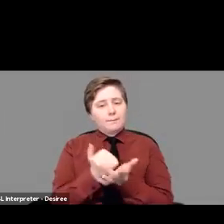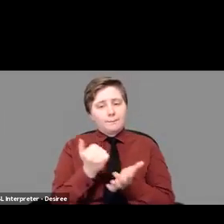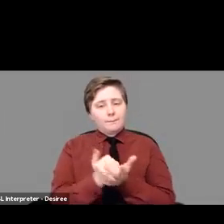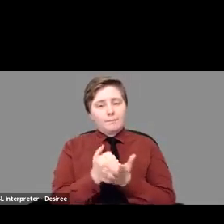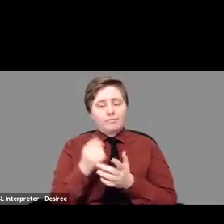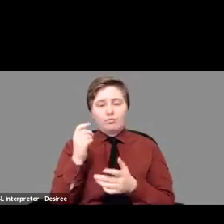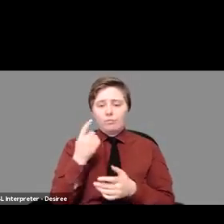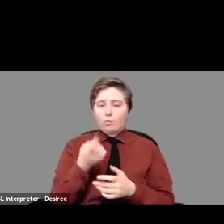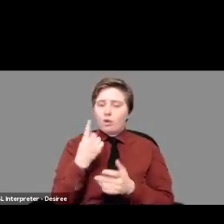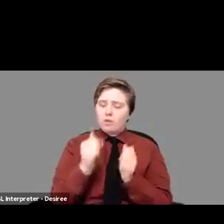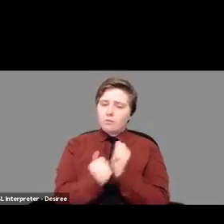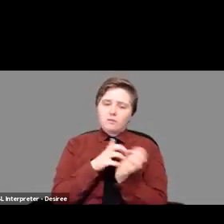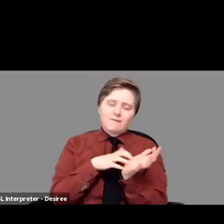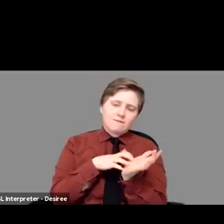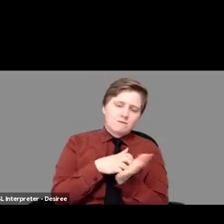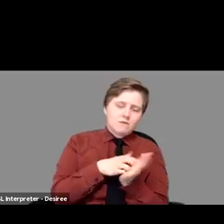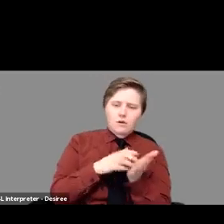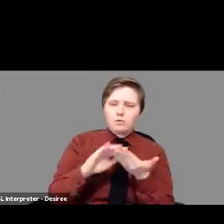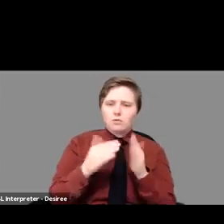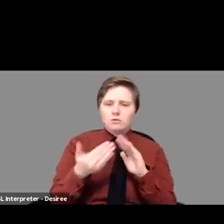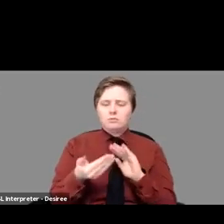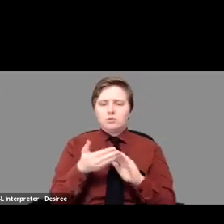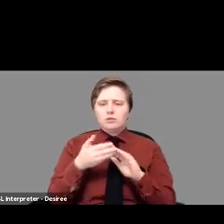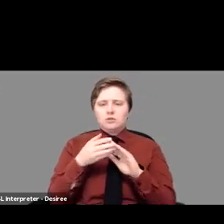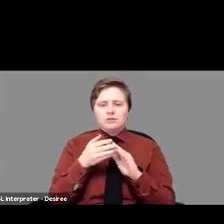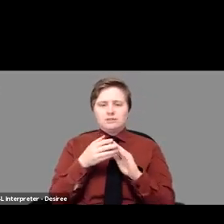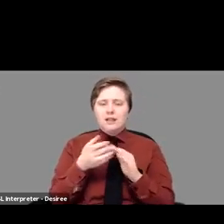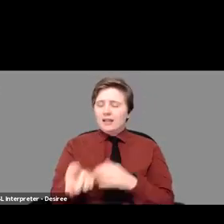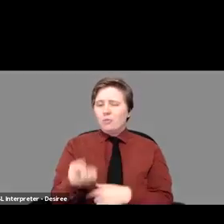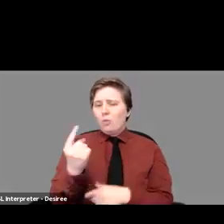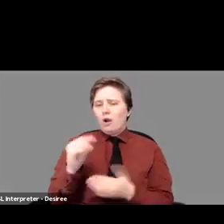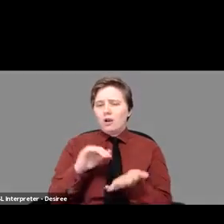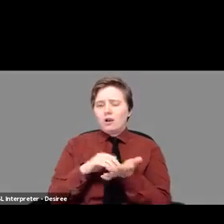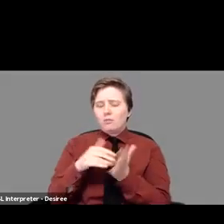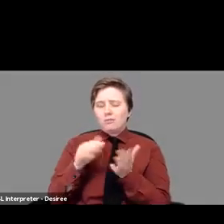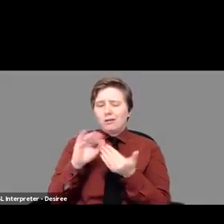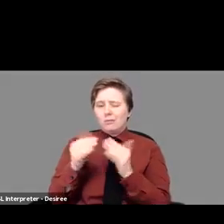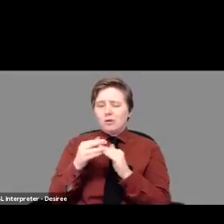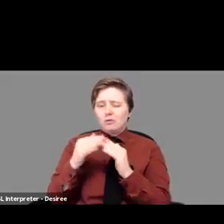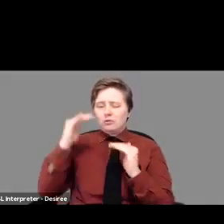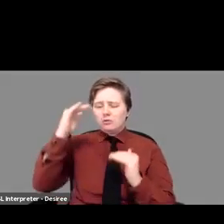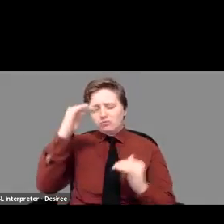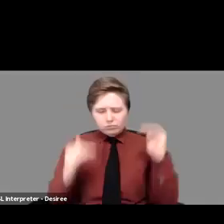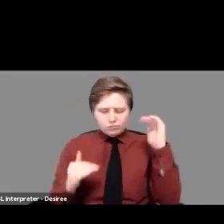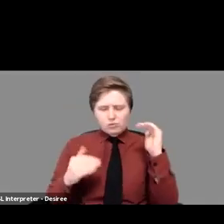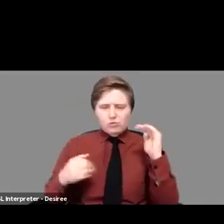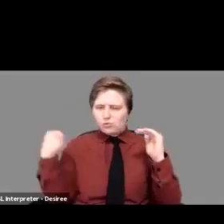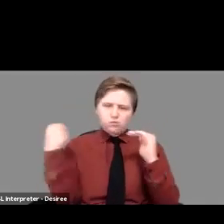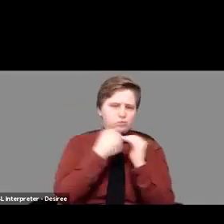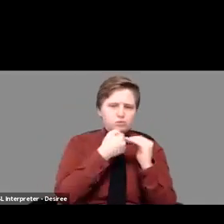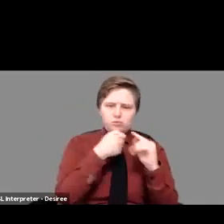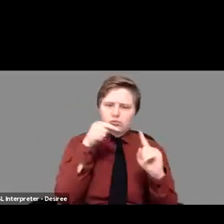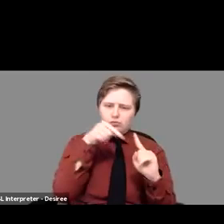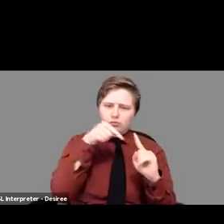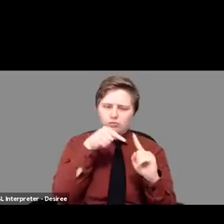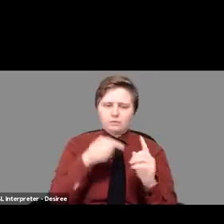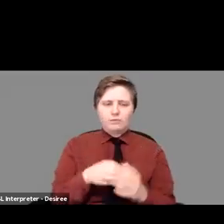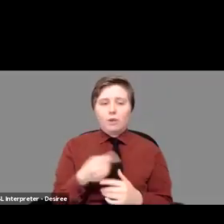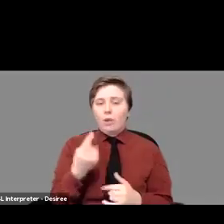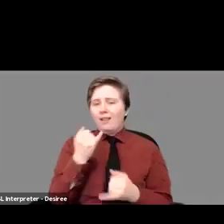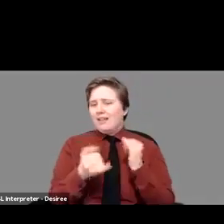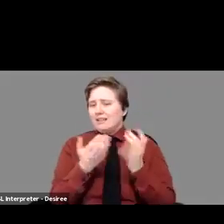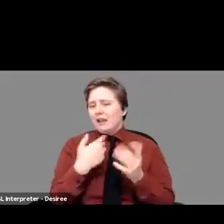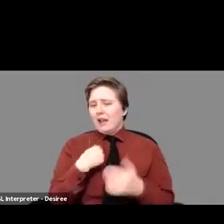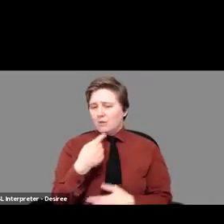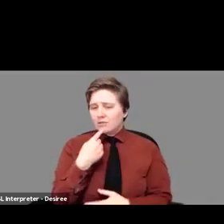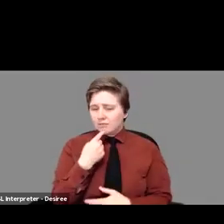one of the most vulnerable communities and one of the communities that is disproportionately being affected by what's happening here. I think probably the last thing I will say is a point